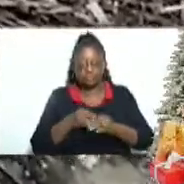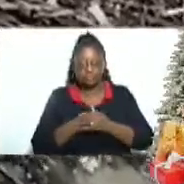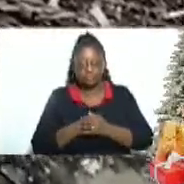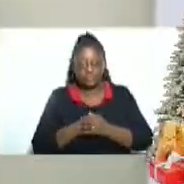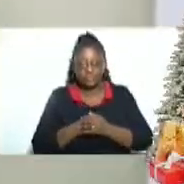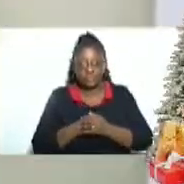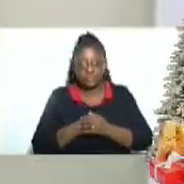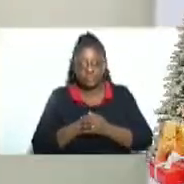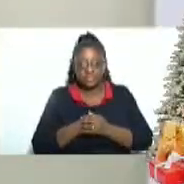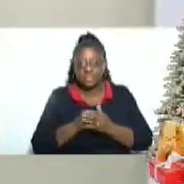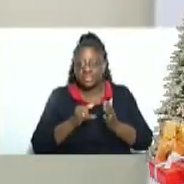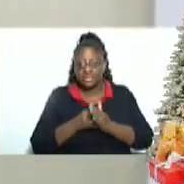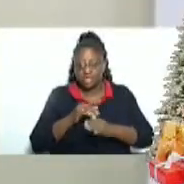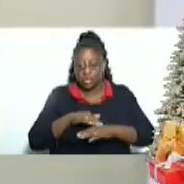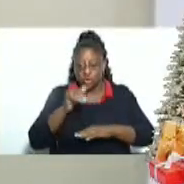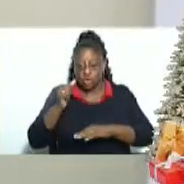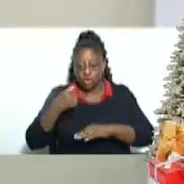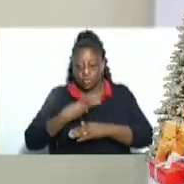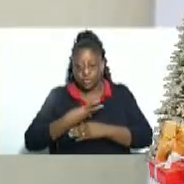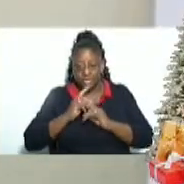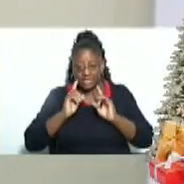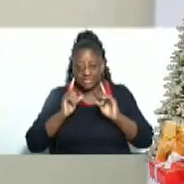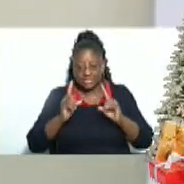It was a call that we answered